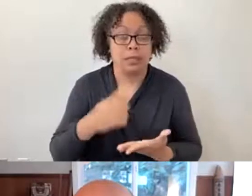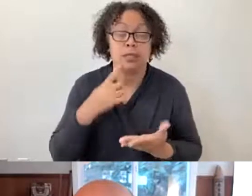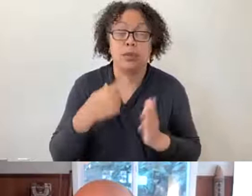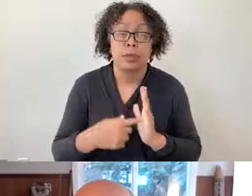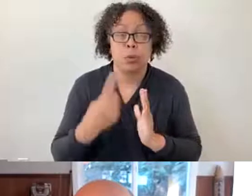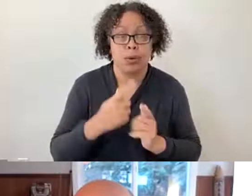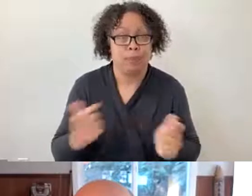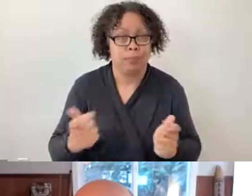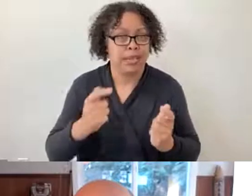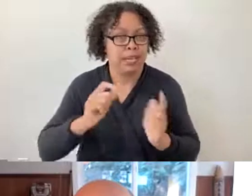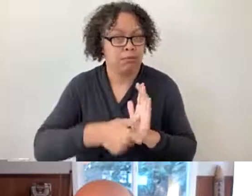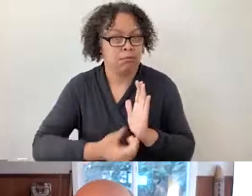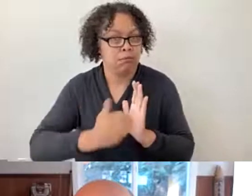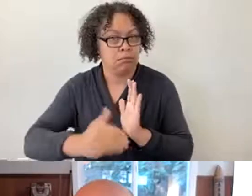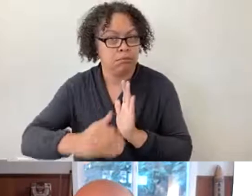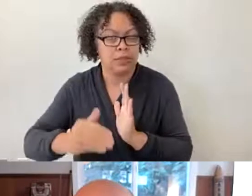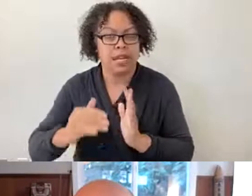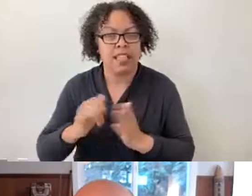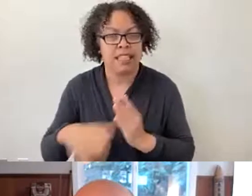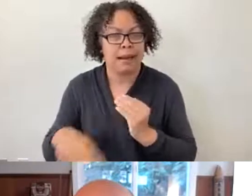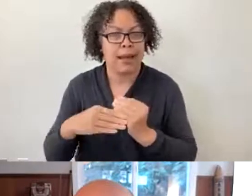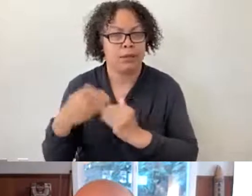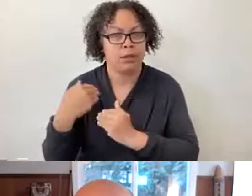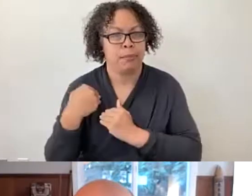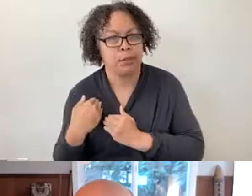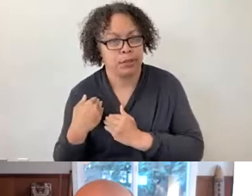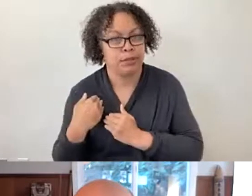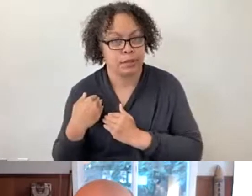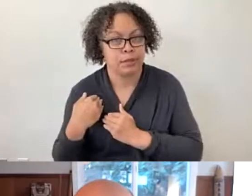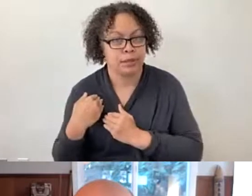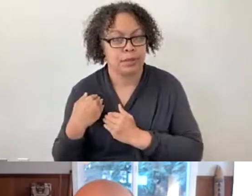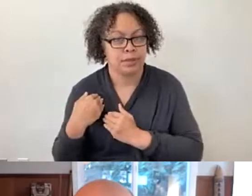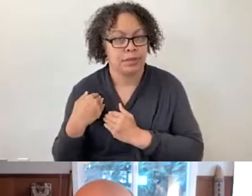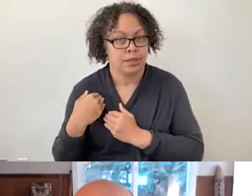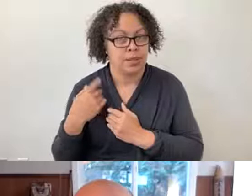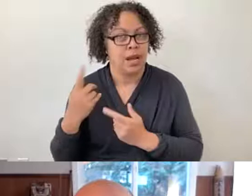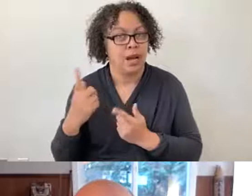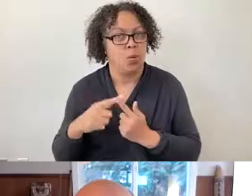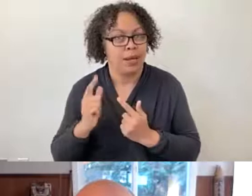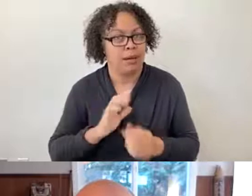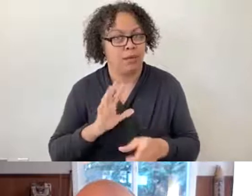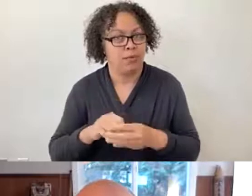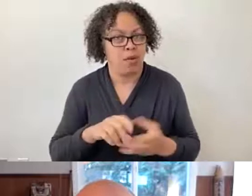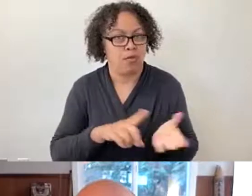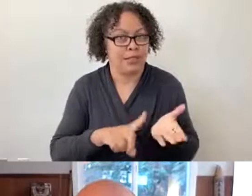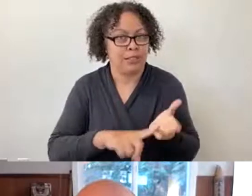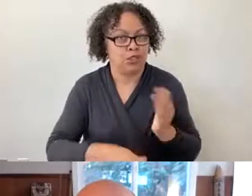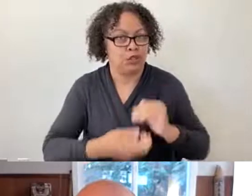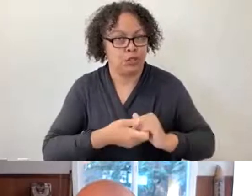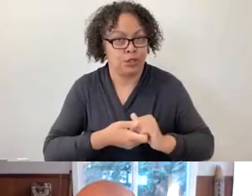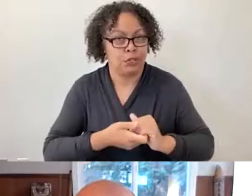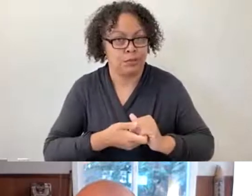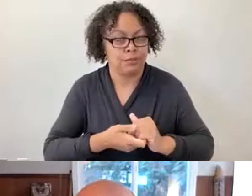came out was just this hidden burden that research can place on academic